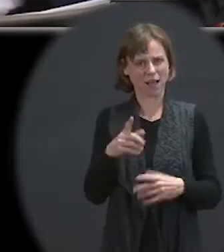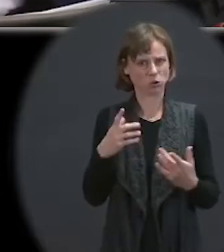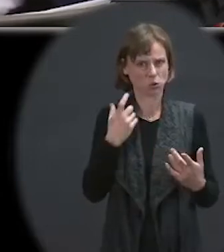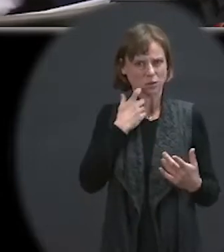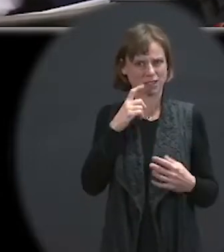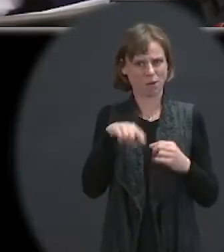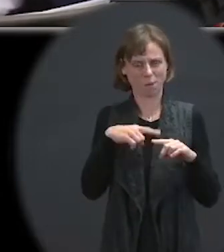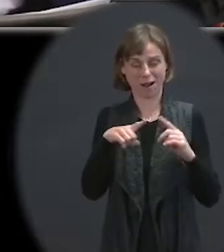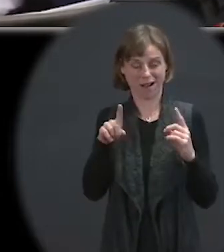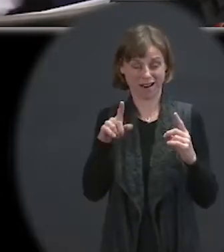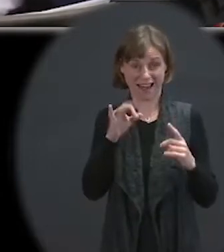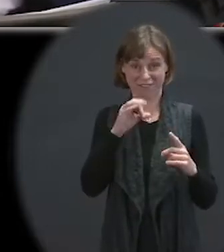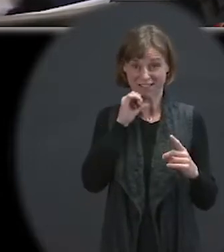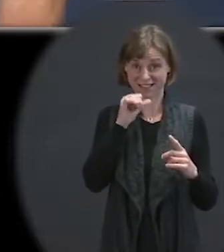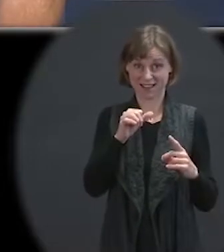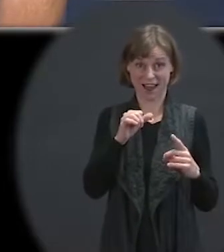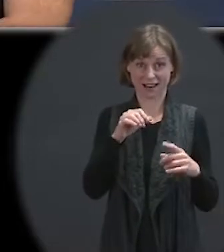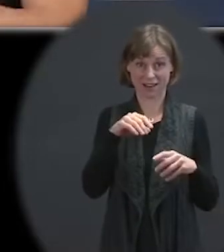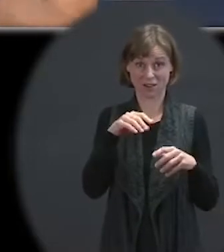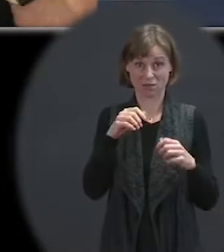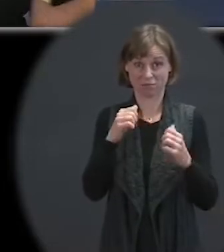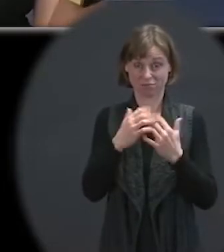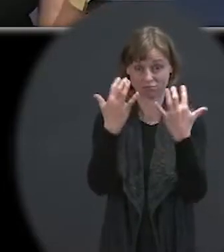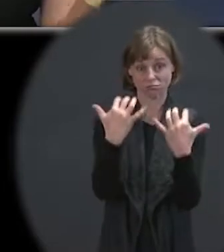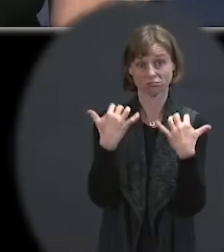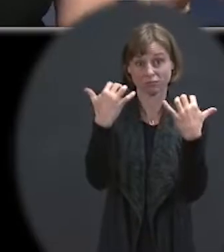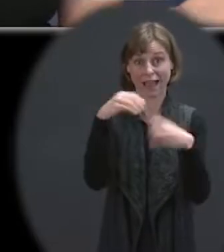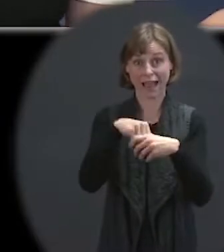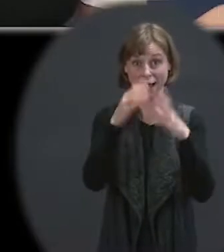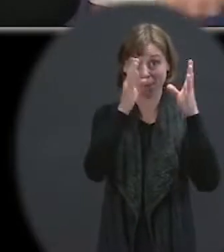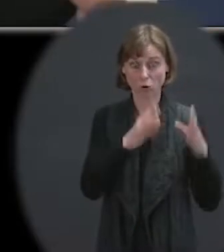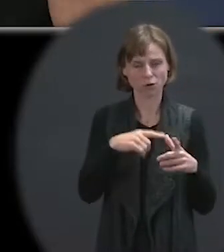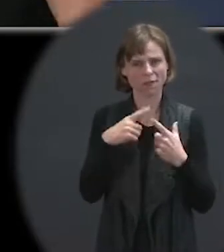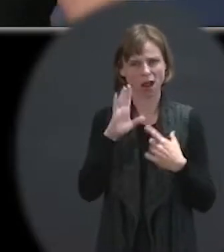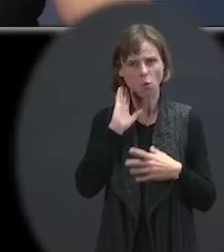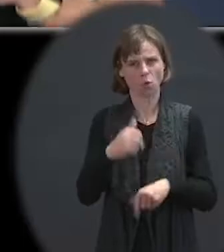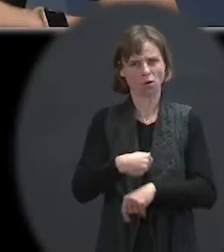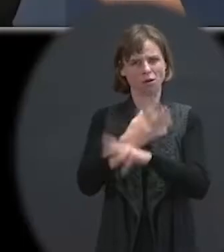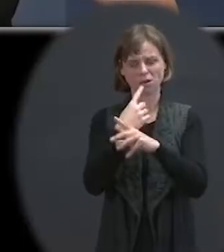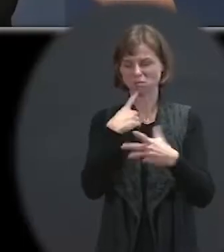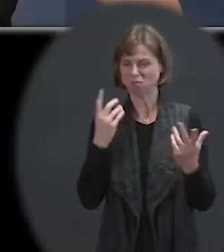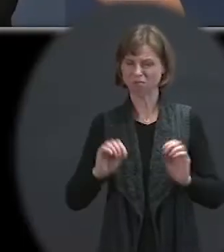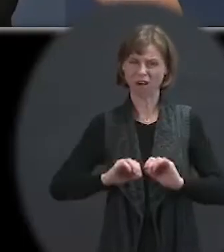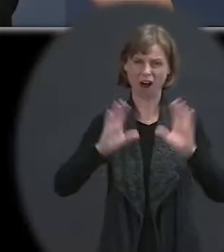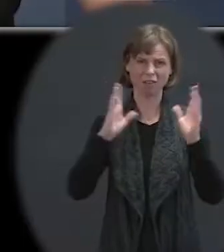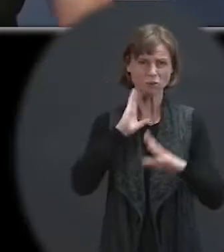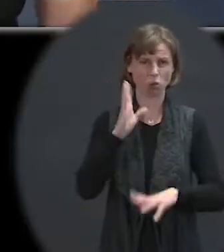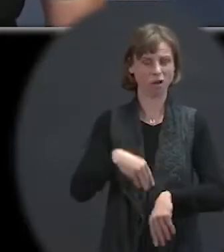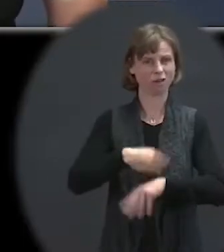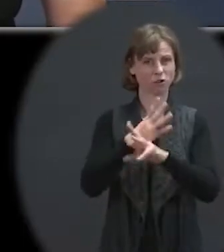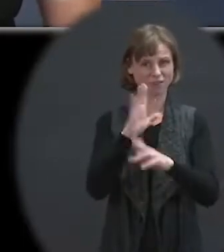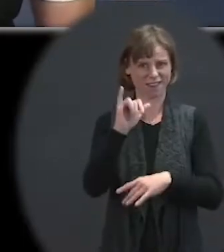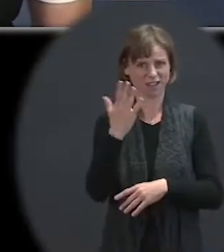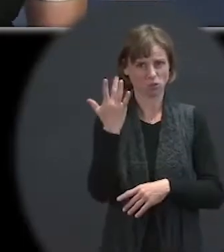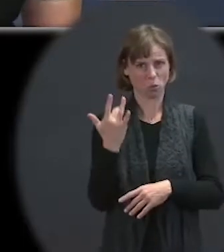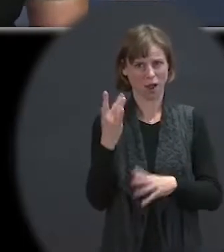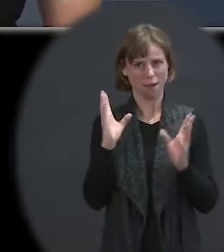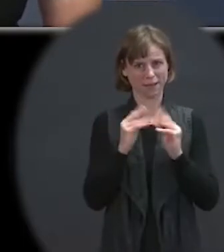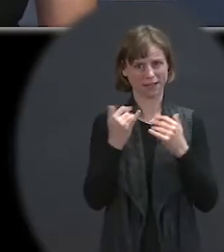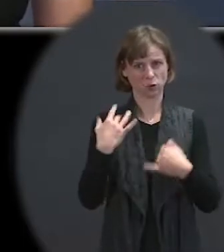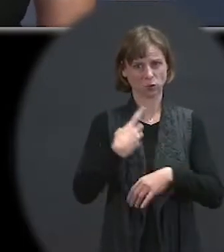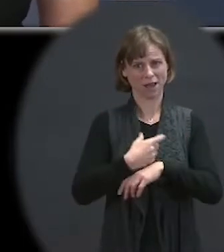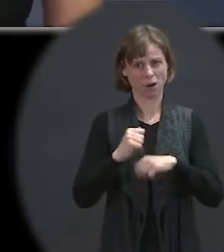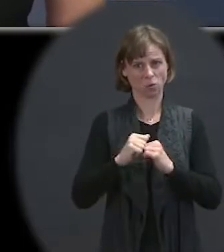willing to do it virtually if he had to? Sure. Well, he's clearly willing to hold events virtually, hence the bilateral meeting today with the Prime Minister